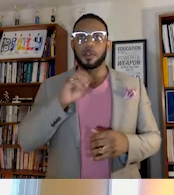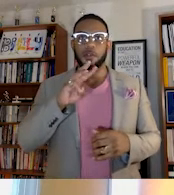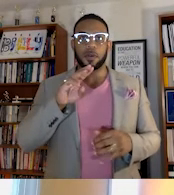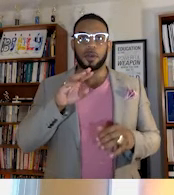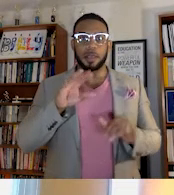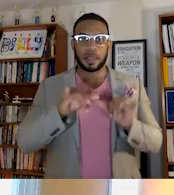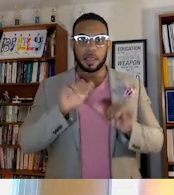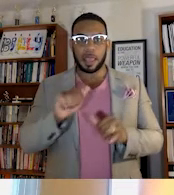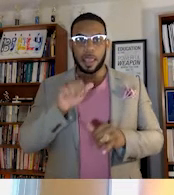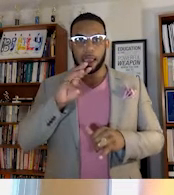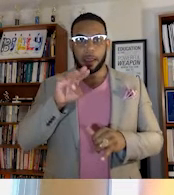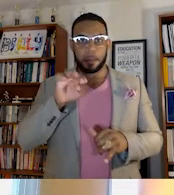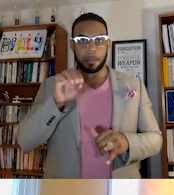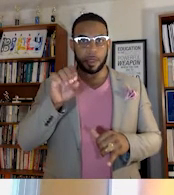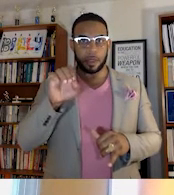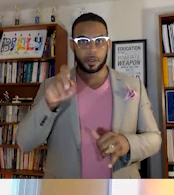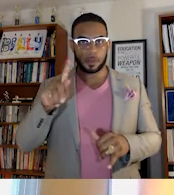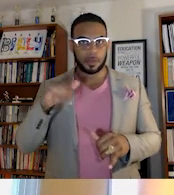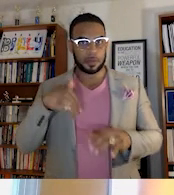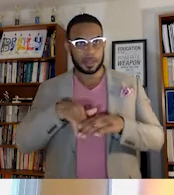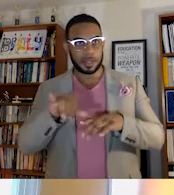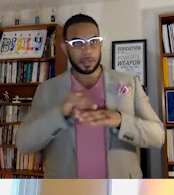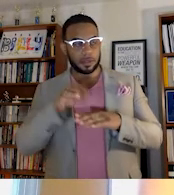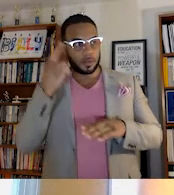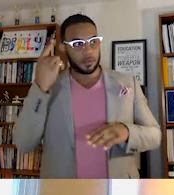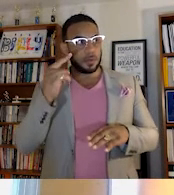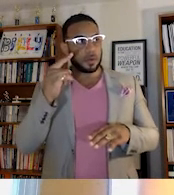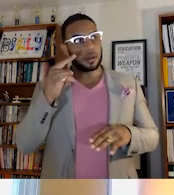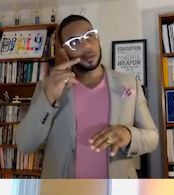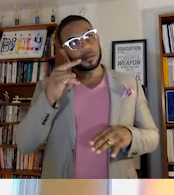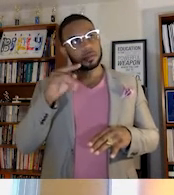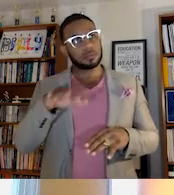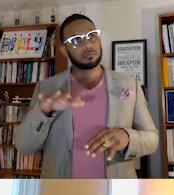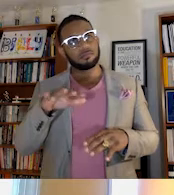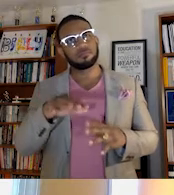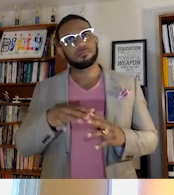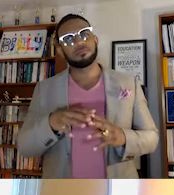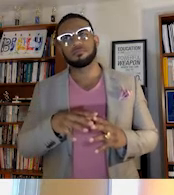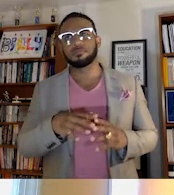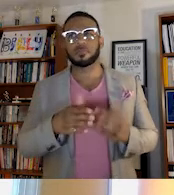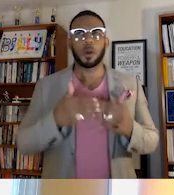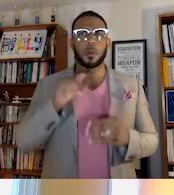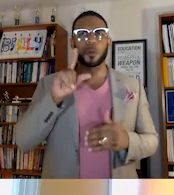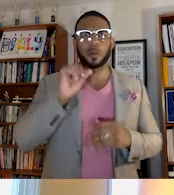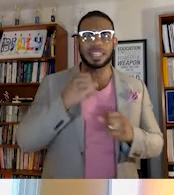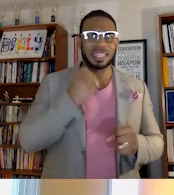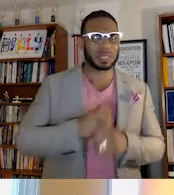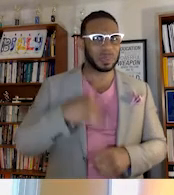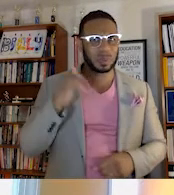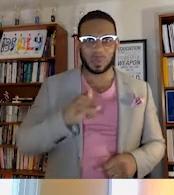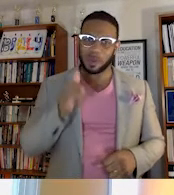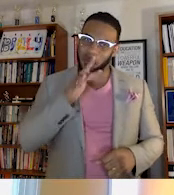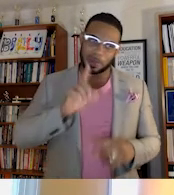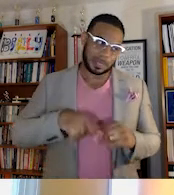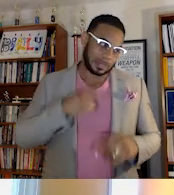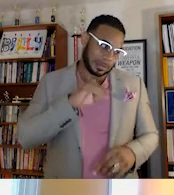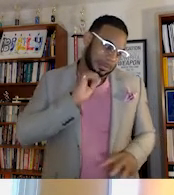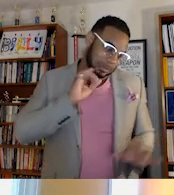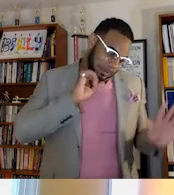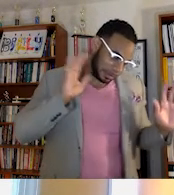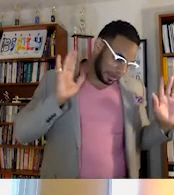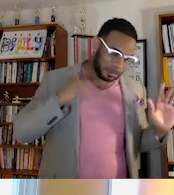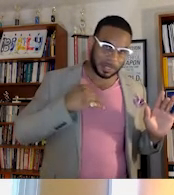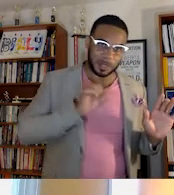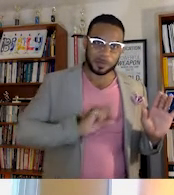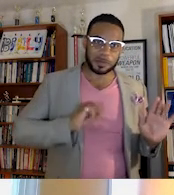at Microsoft. I've been in the industry for almost 20 years. Woman can't tell her age, but